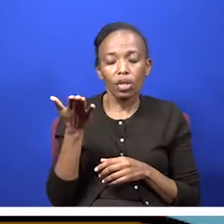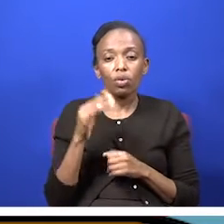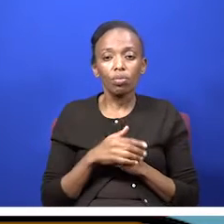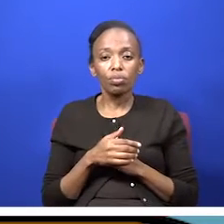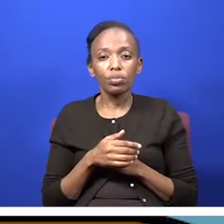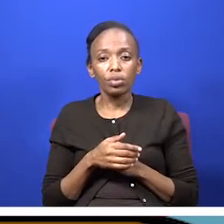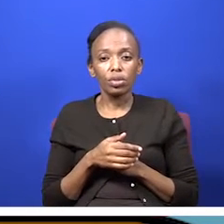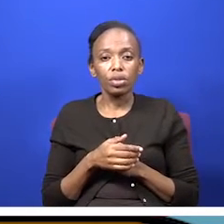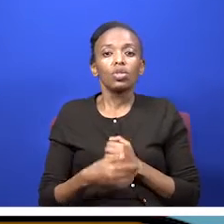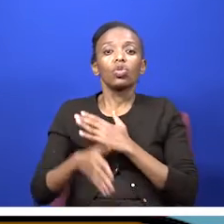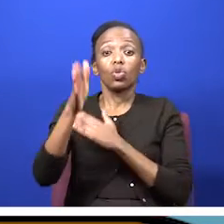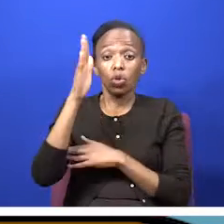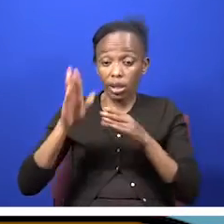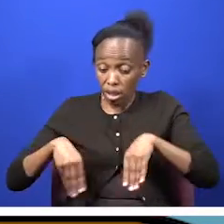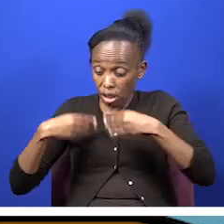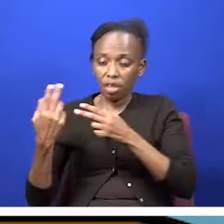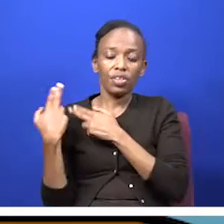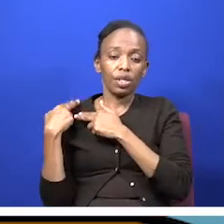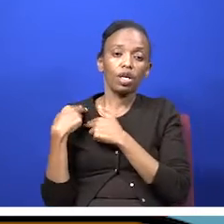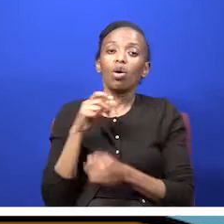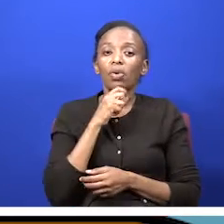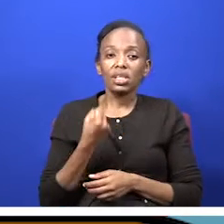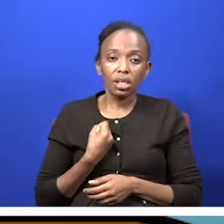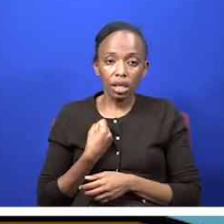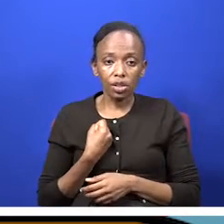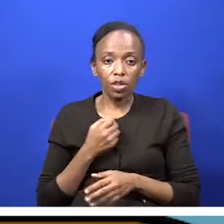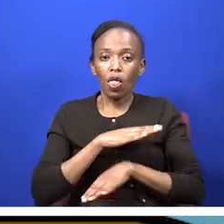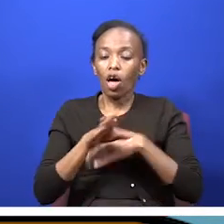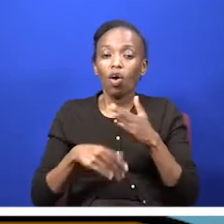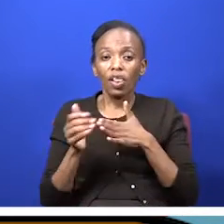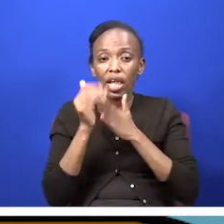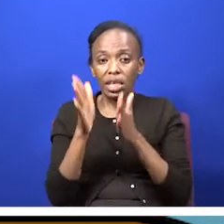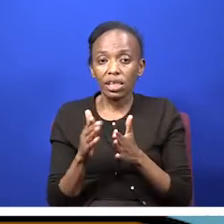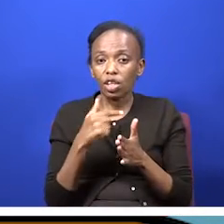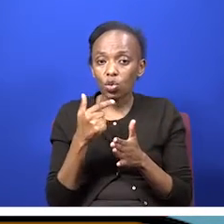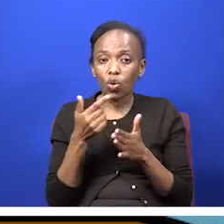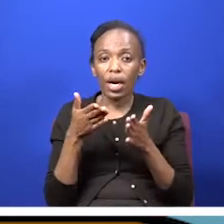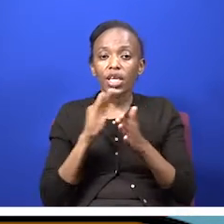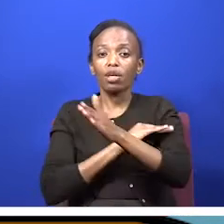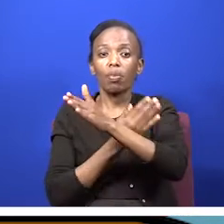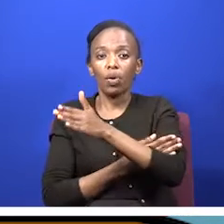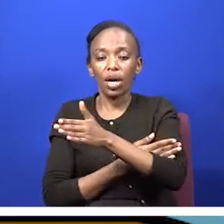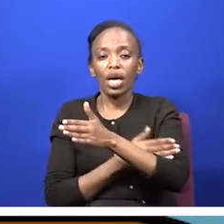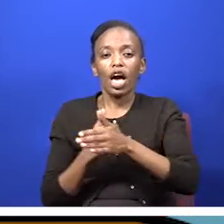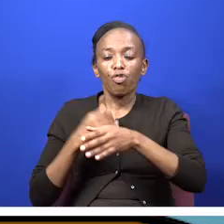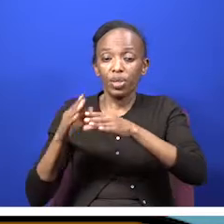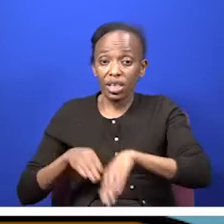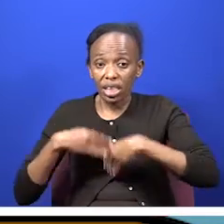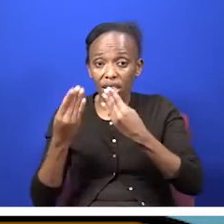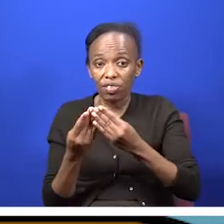know. Shirley? God. Yes. Yeah. Boys and girls, all the leaders who are in